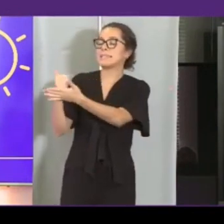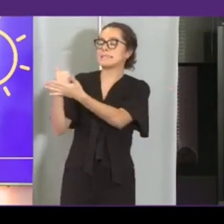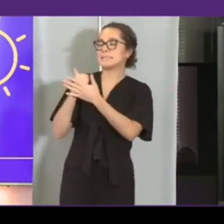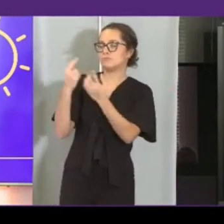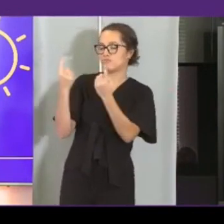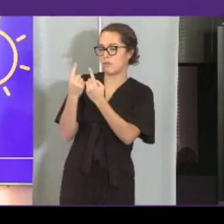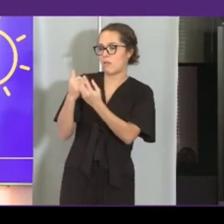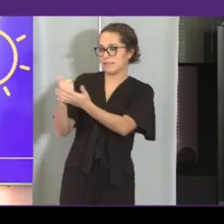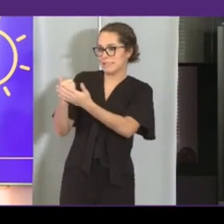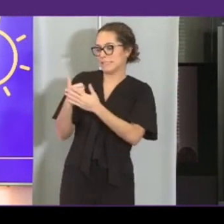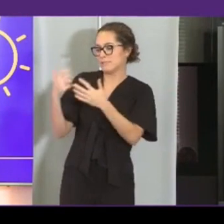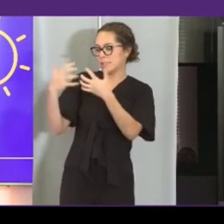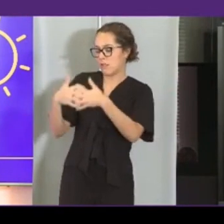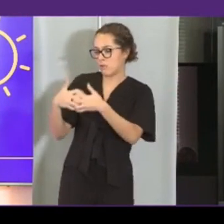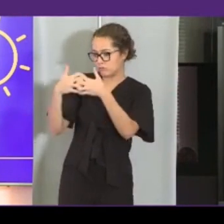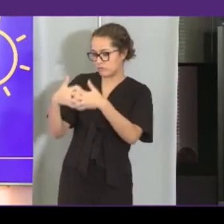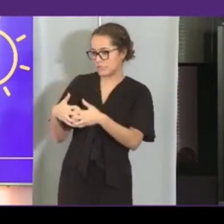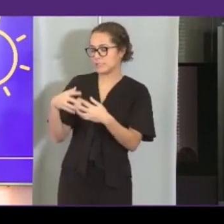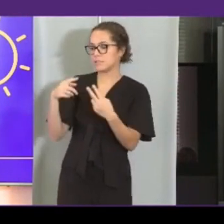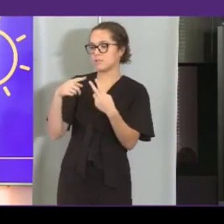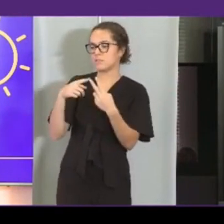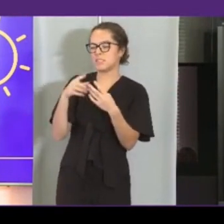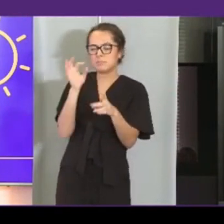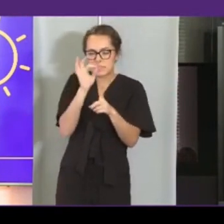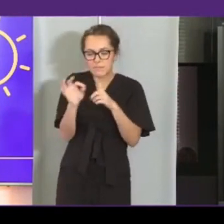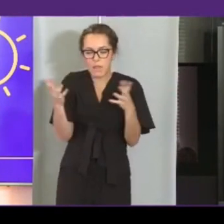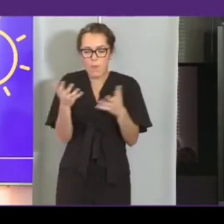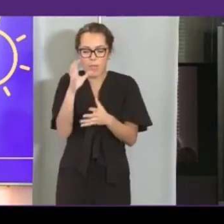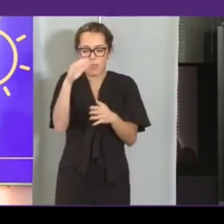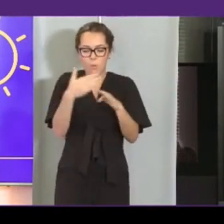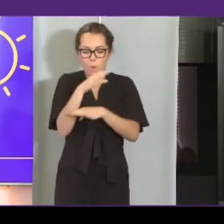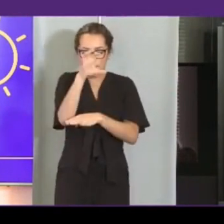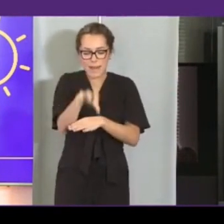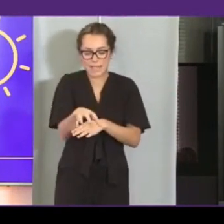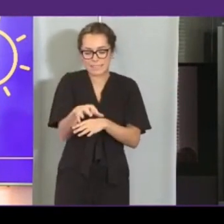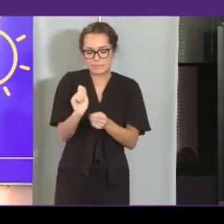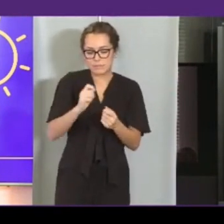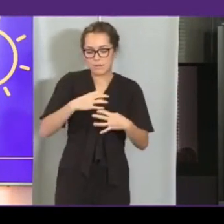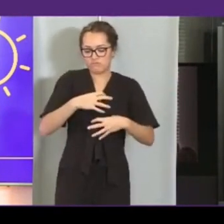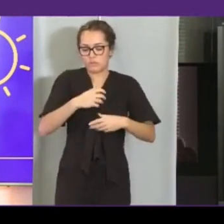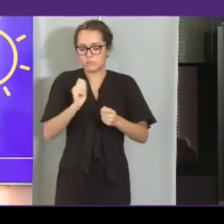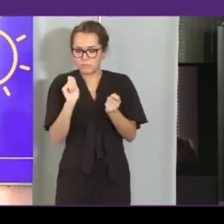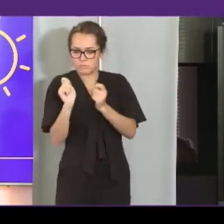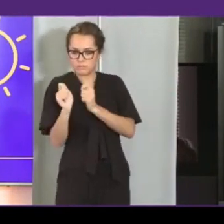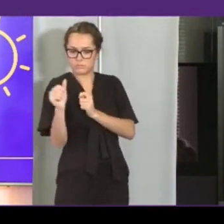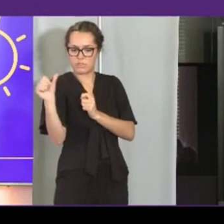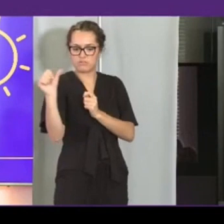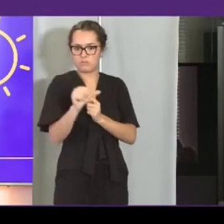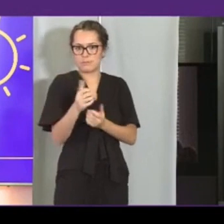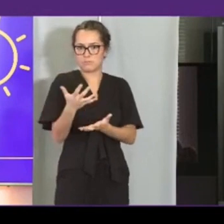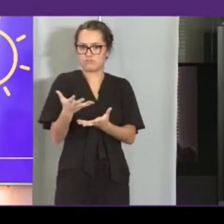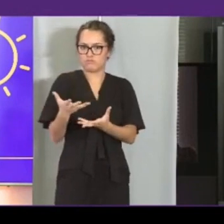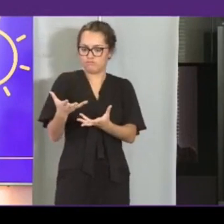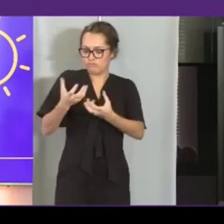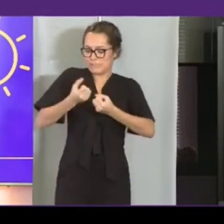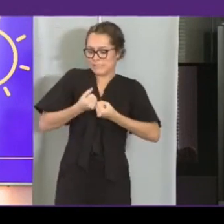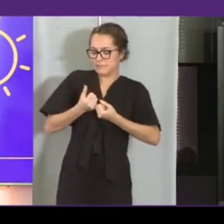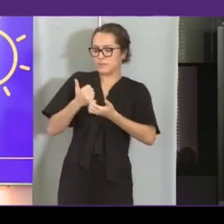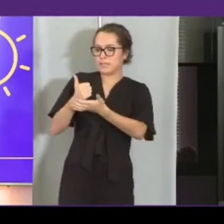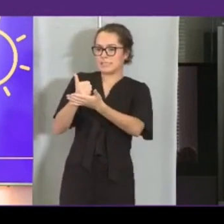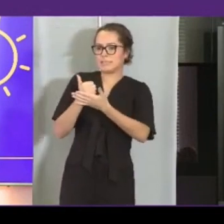technologies. We use that particularly in the workplace, that people need reasonable adjustments. They should be able to get the assistive technologies that they